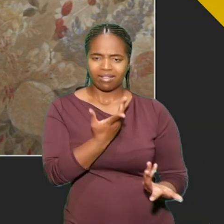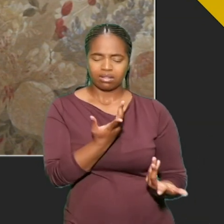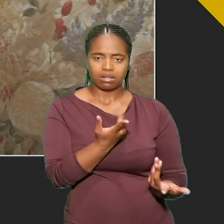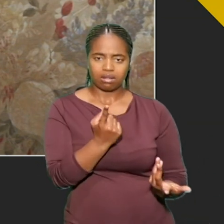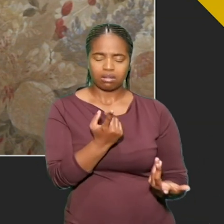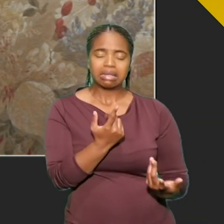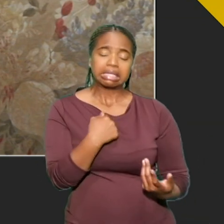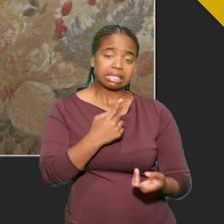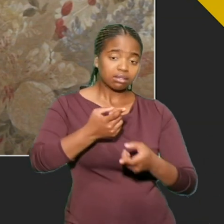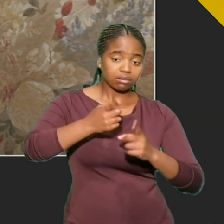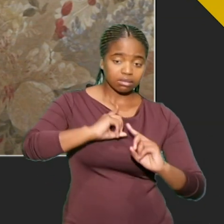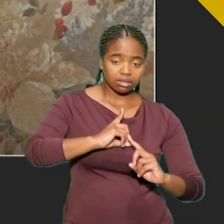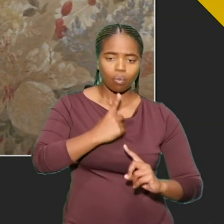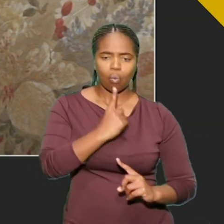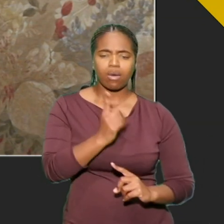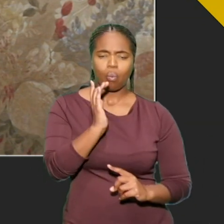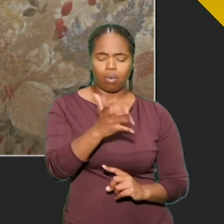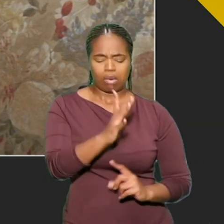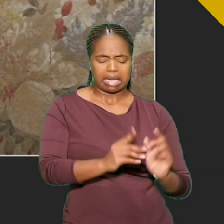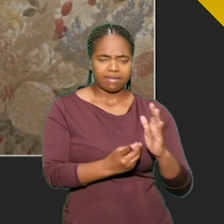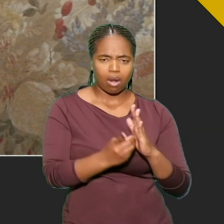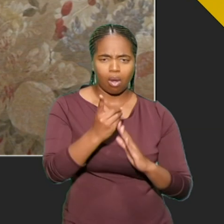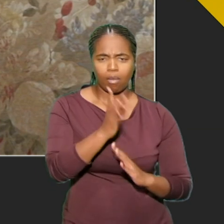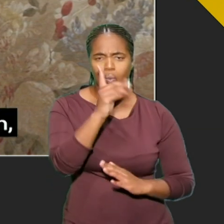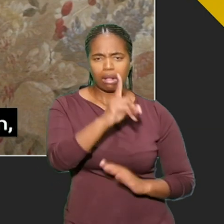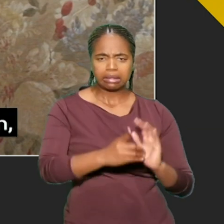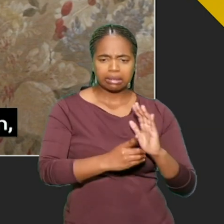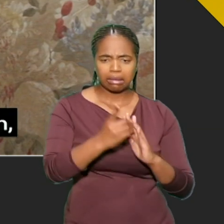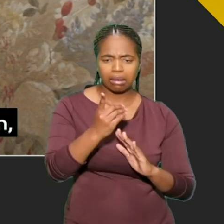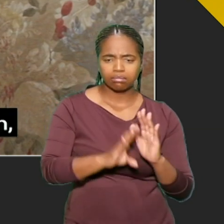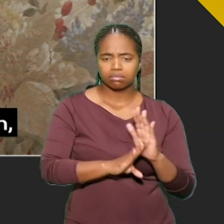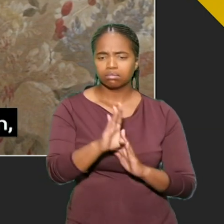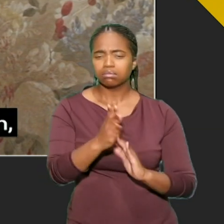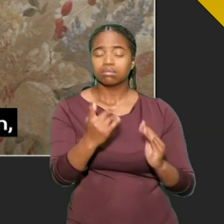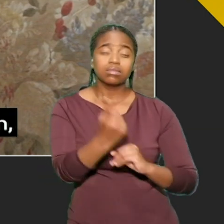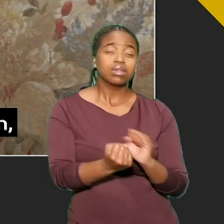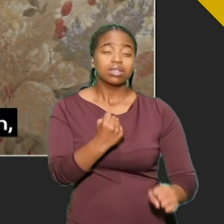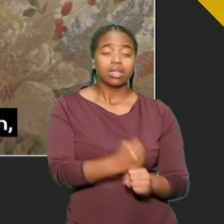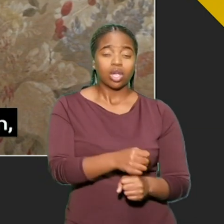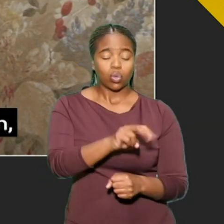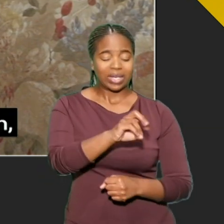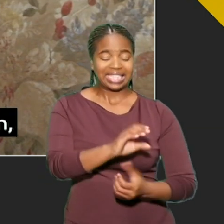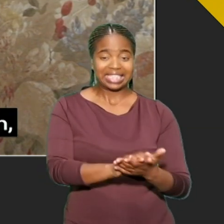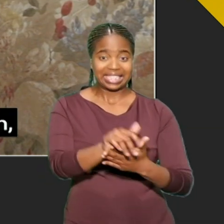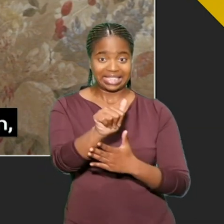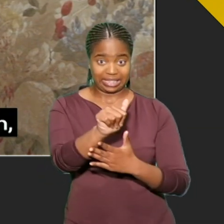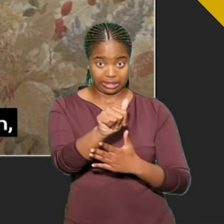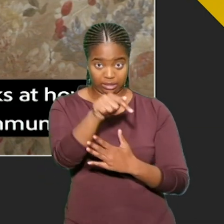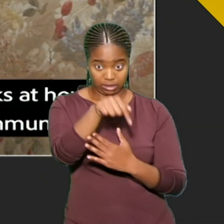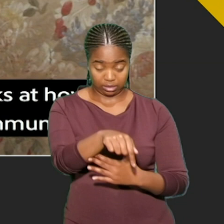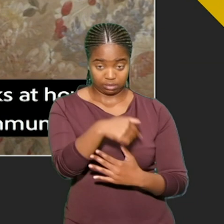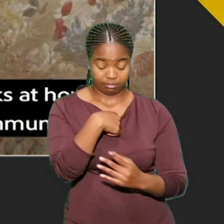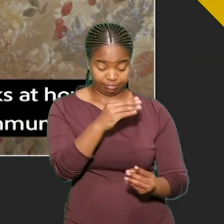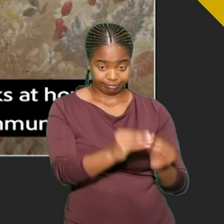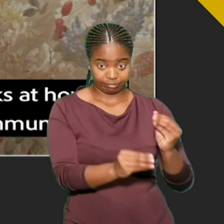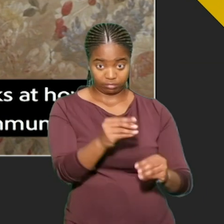Uyeke wasiphendula, wasithembisa ngokuba iTaiwan izaphuhliswa. Ngomnyaka ka-2016 ke kuye kwenziwa i-enumeration apha eTaiwan,